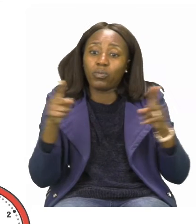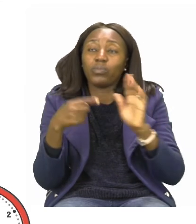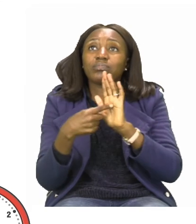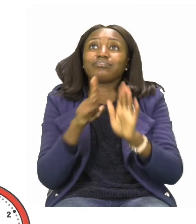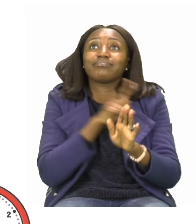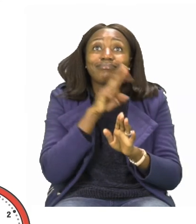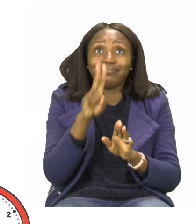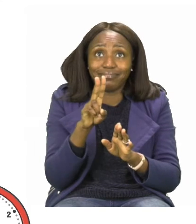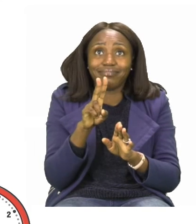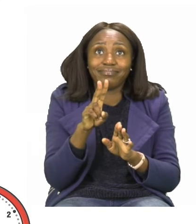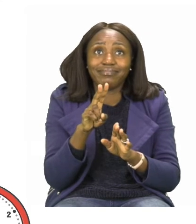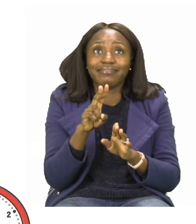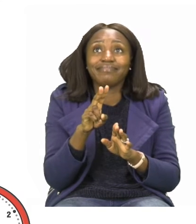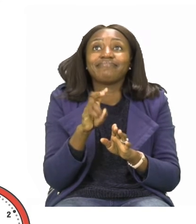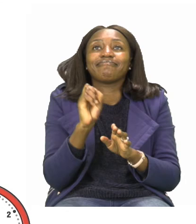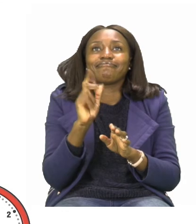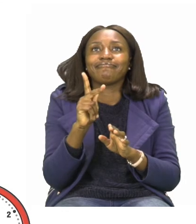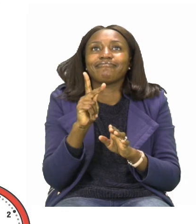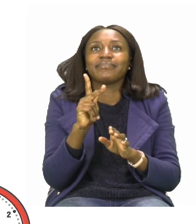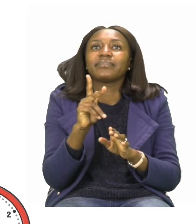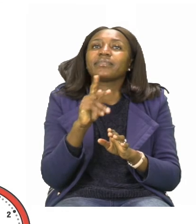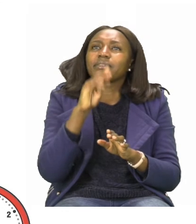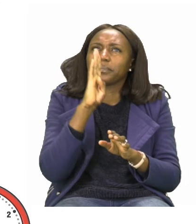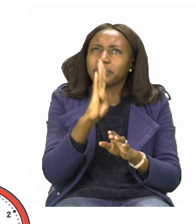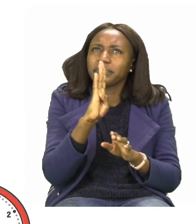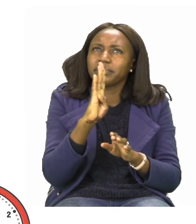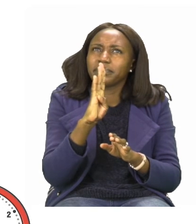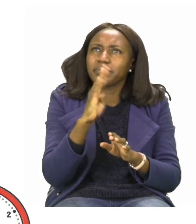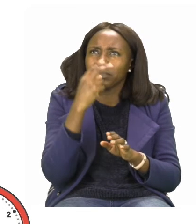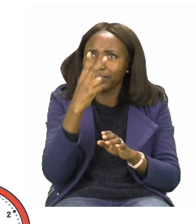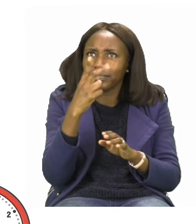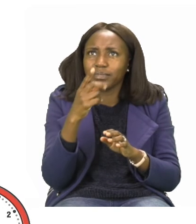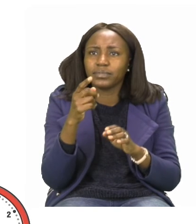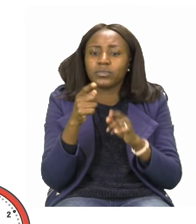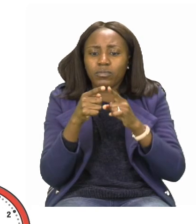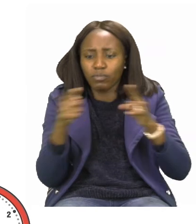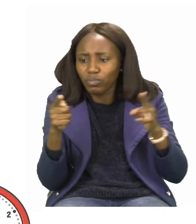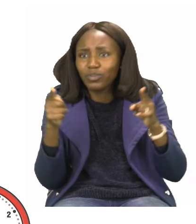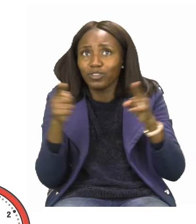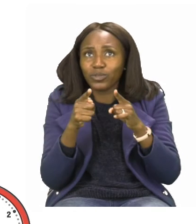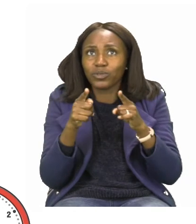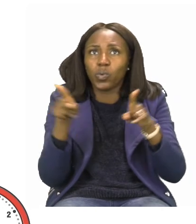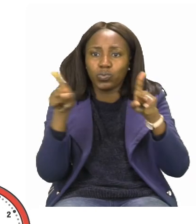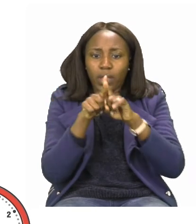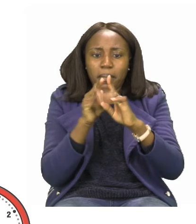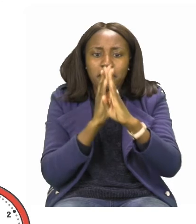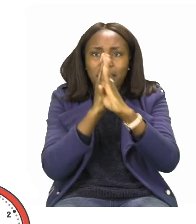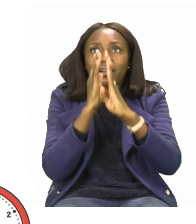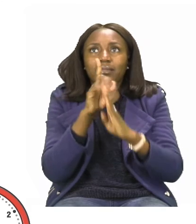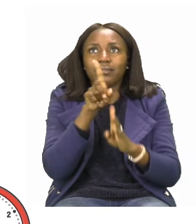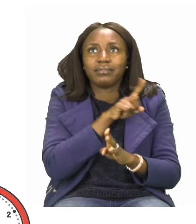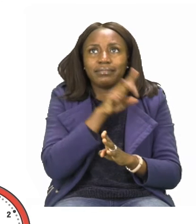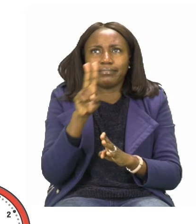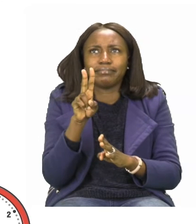Then for B, we can see that both of our hands are facing 12. What